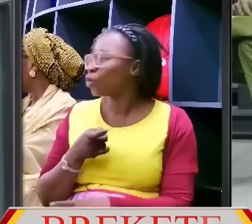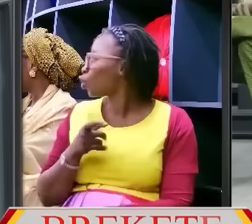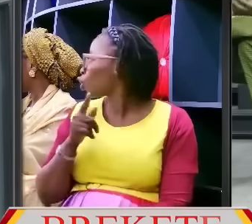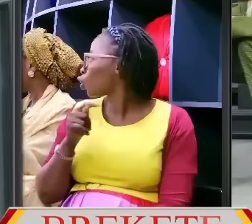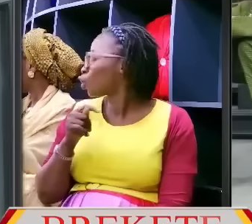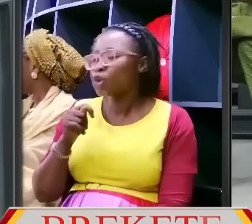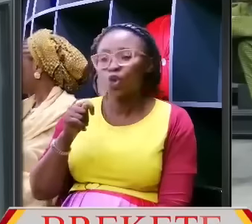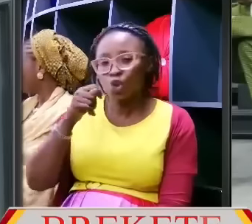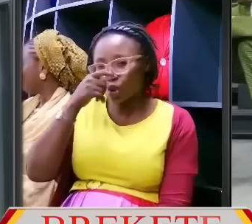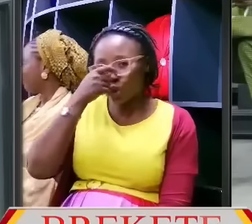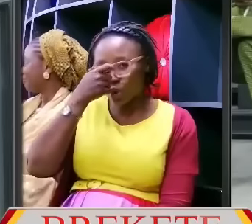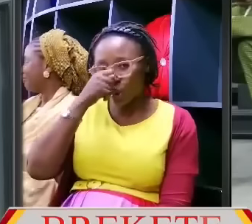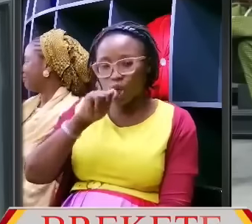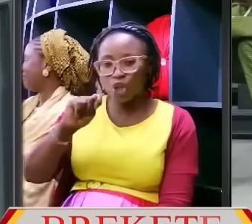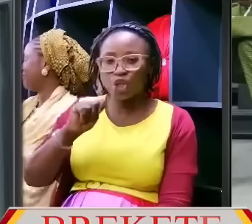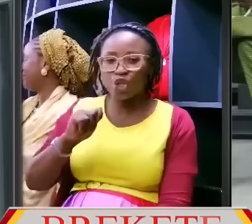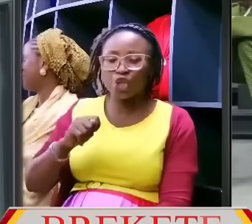or so.